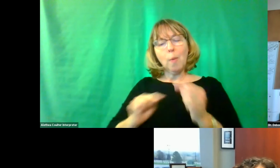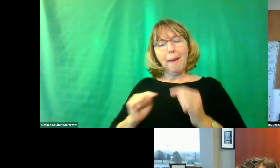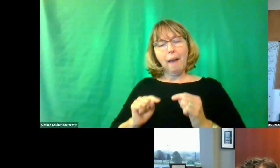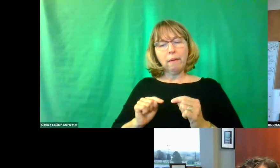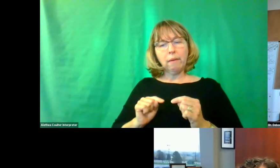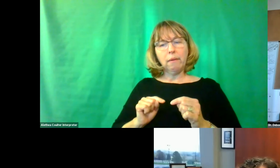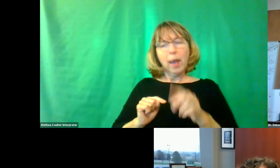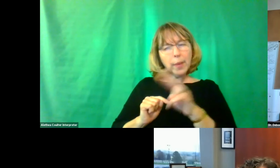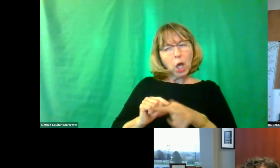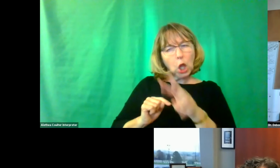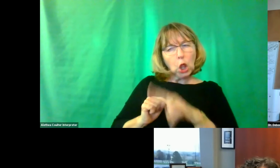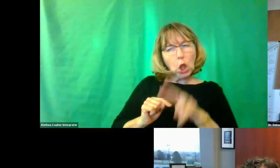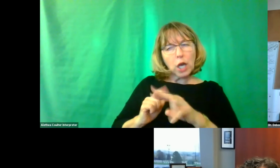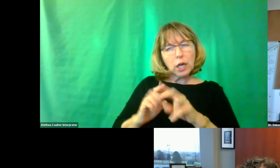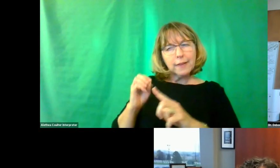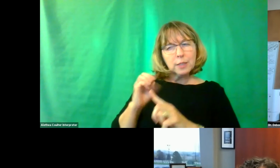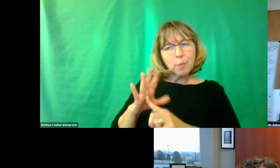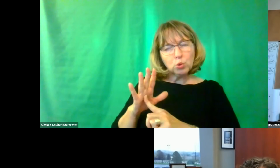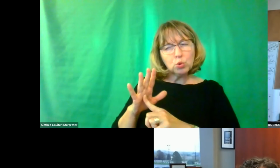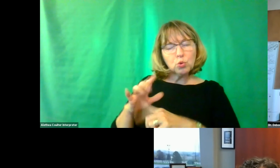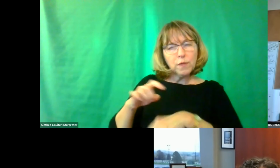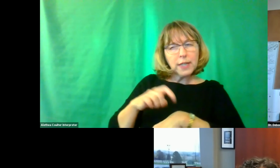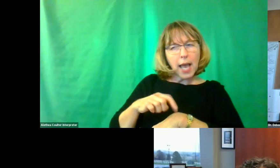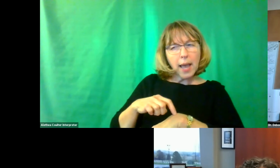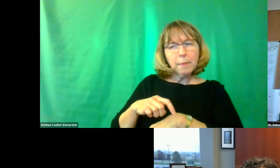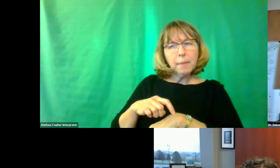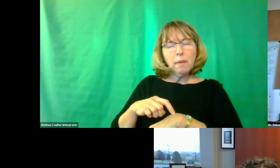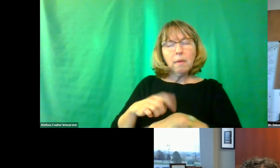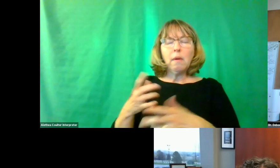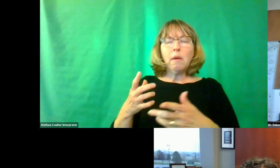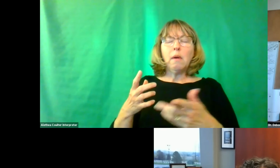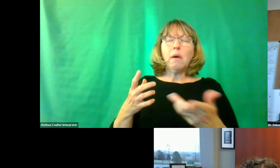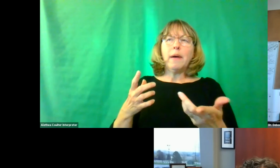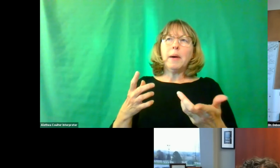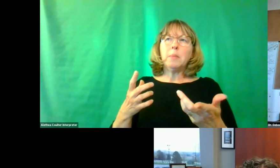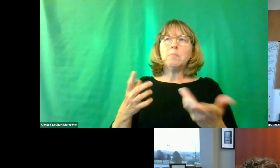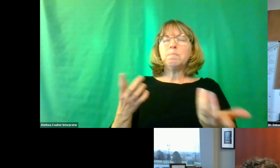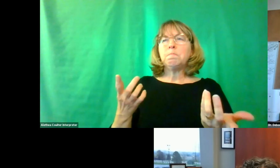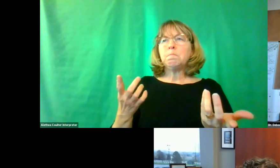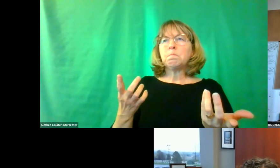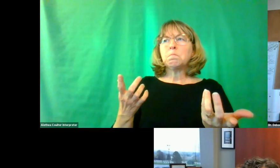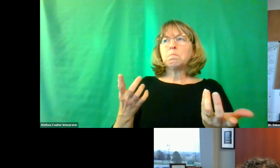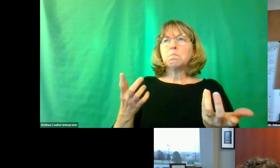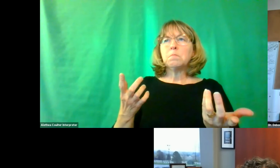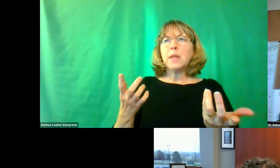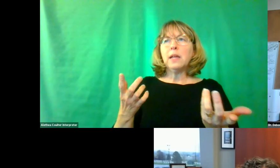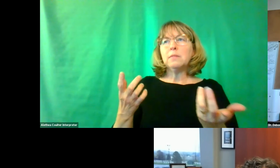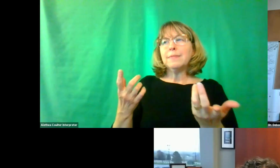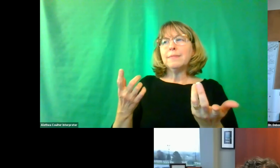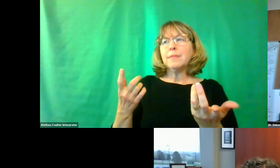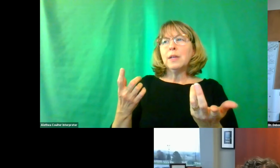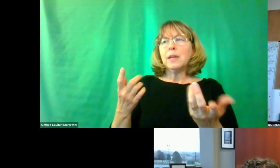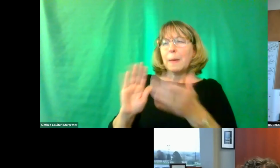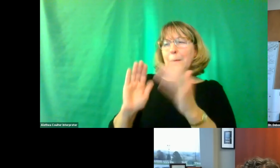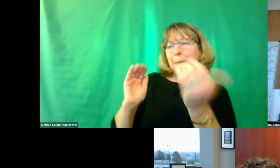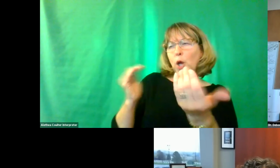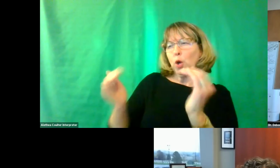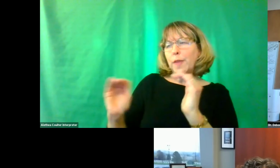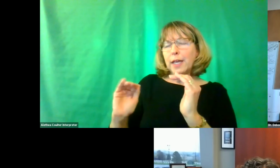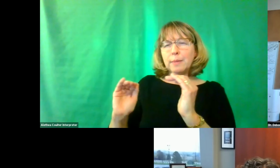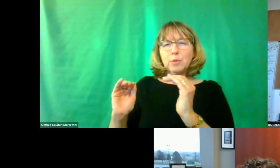those exposures over time and superimpose them, for example, in geographical information studies on top of areas of